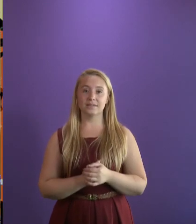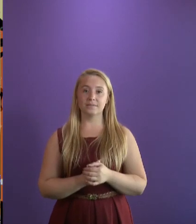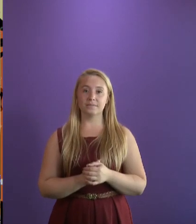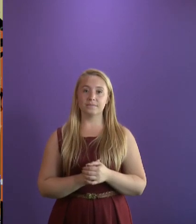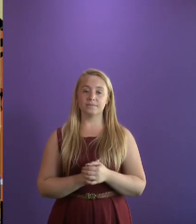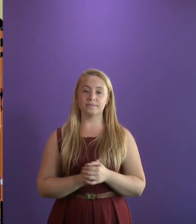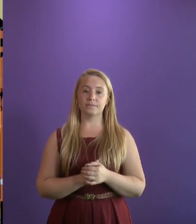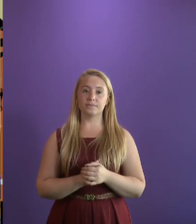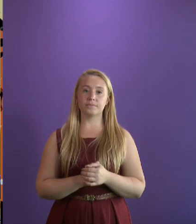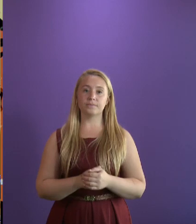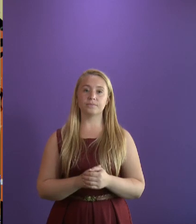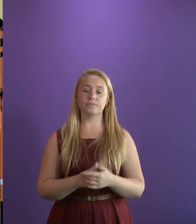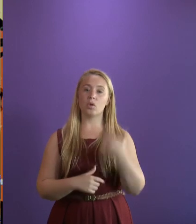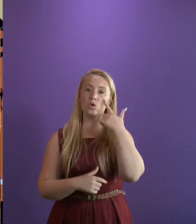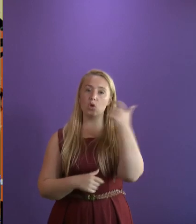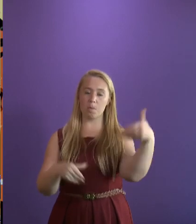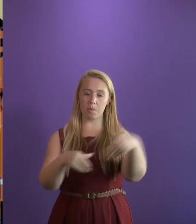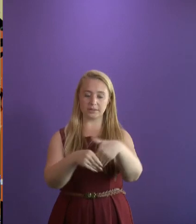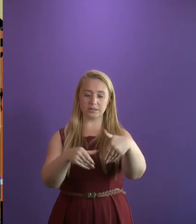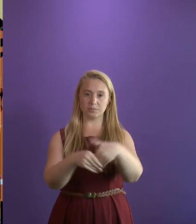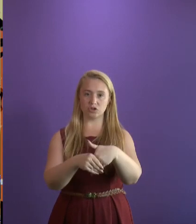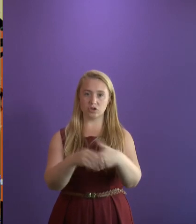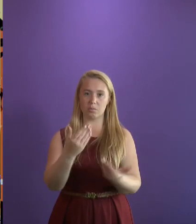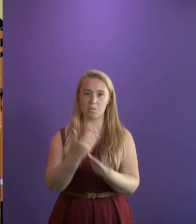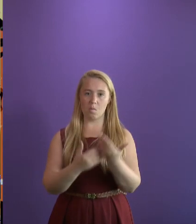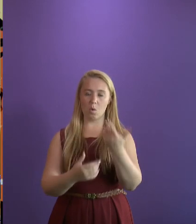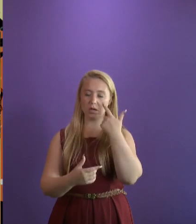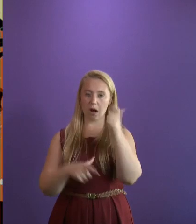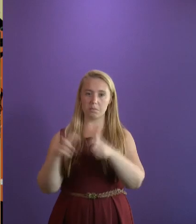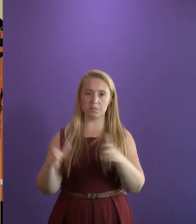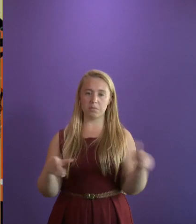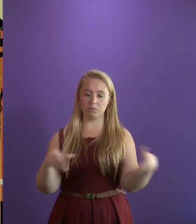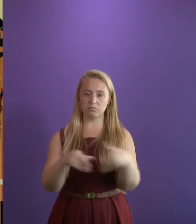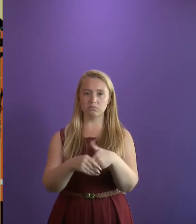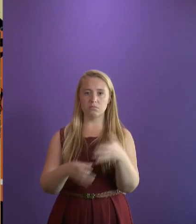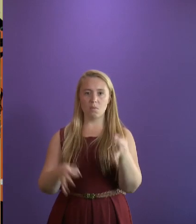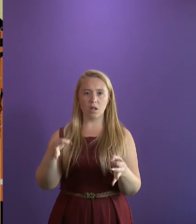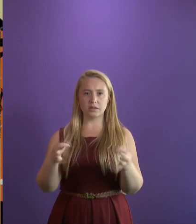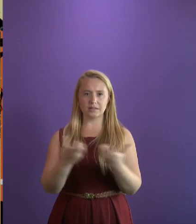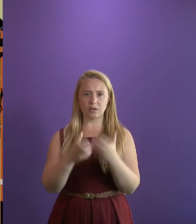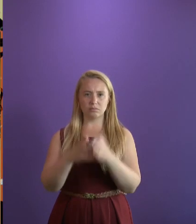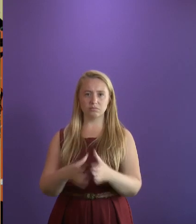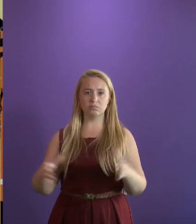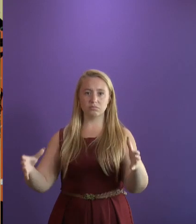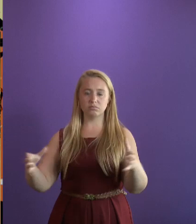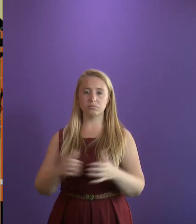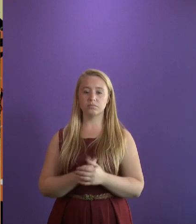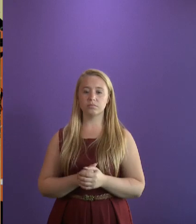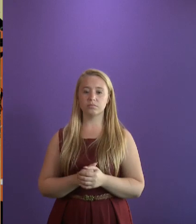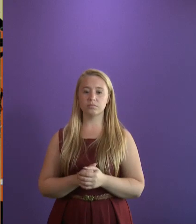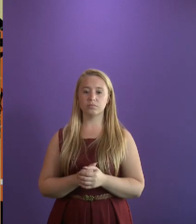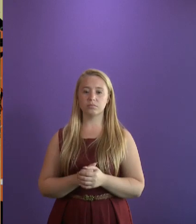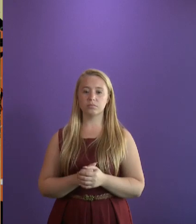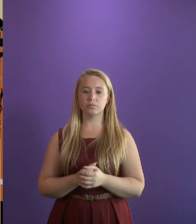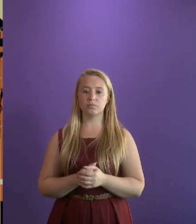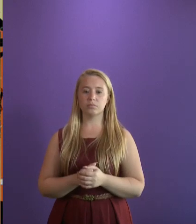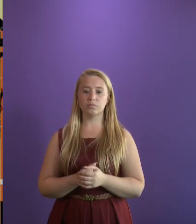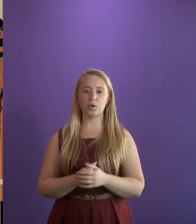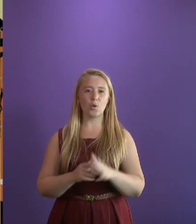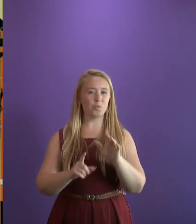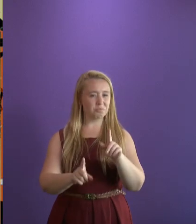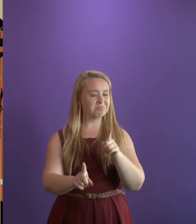So how do we increase youth participation in politics, Katie? I think the answer to that is SYP, to be honest. Can I throw a